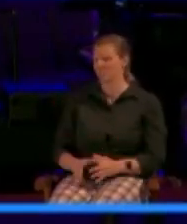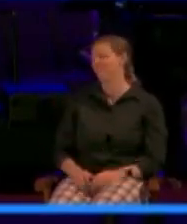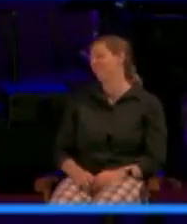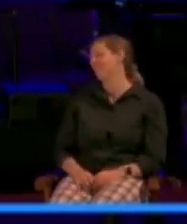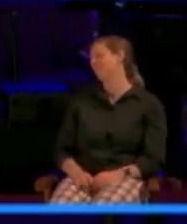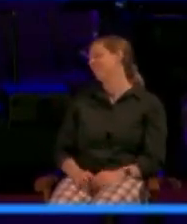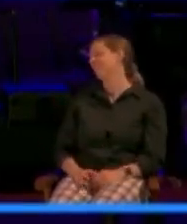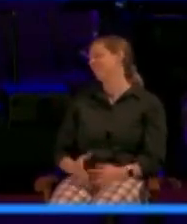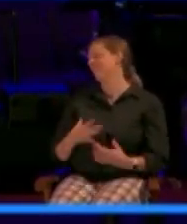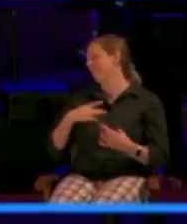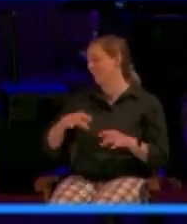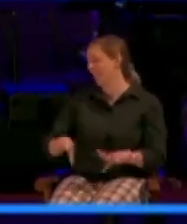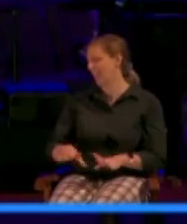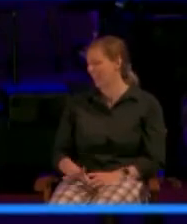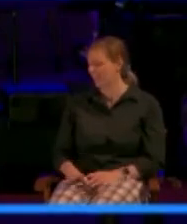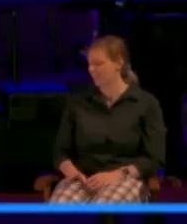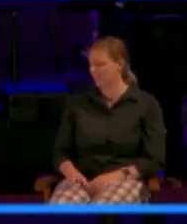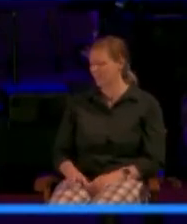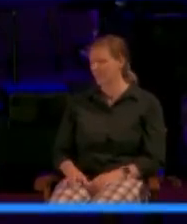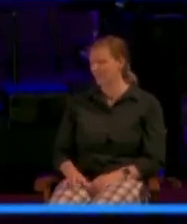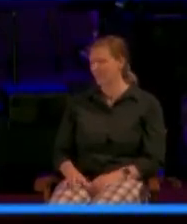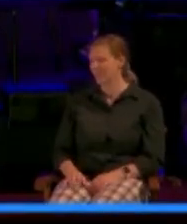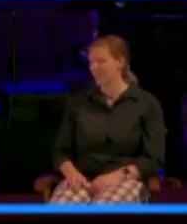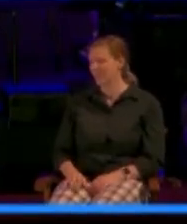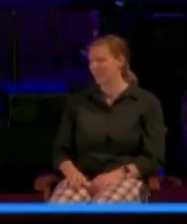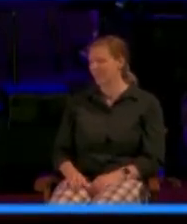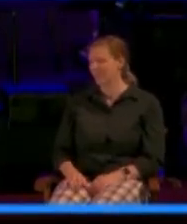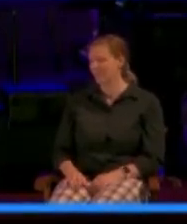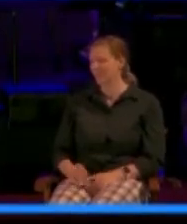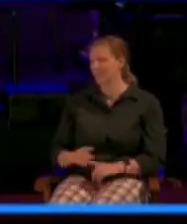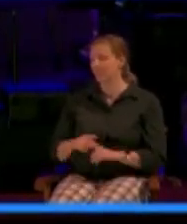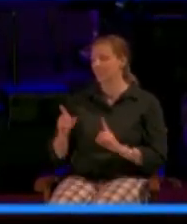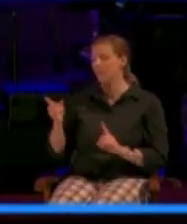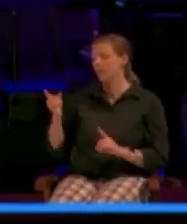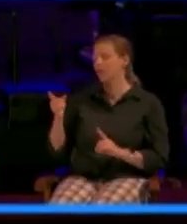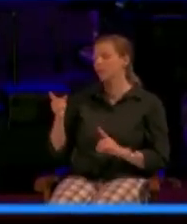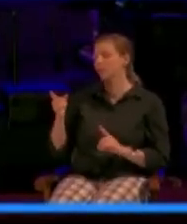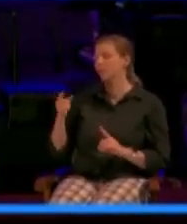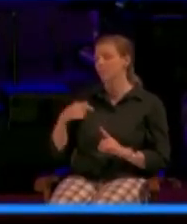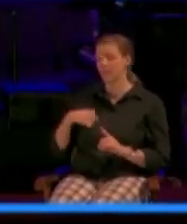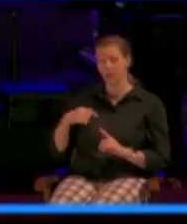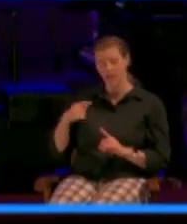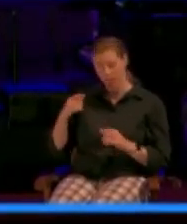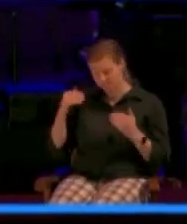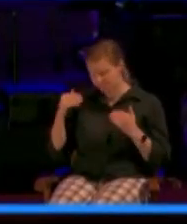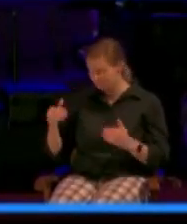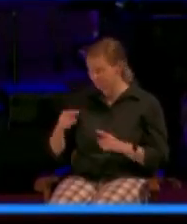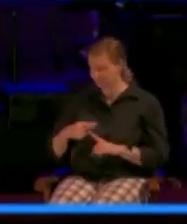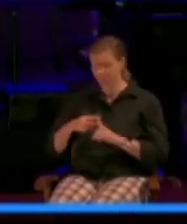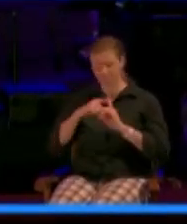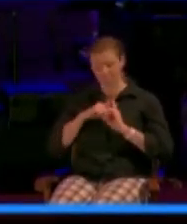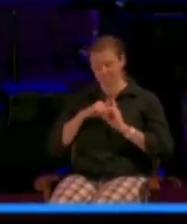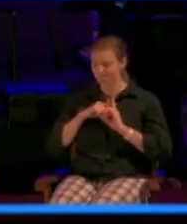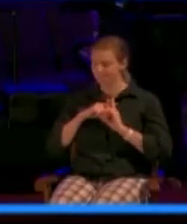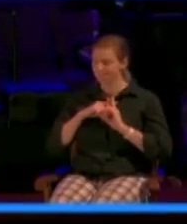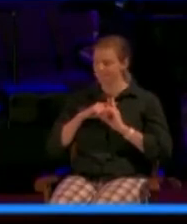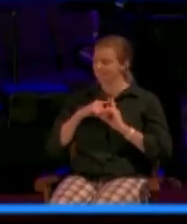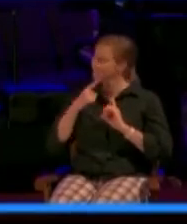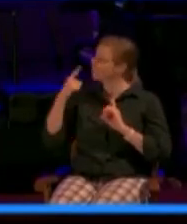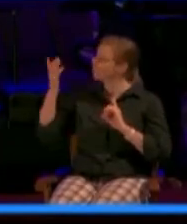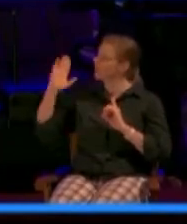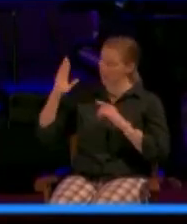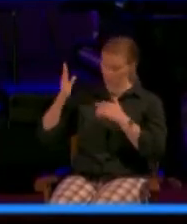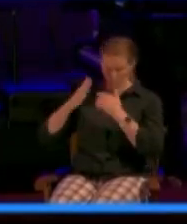"God, whatever you want, that's what I want." And I surrendered all my ambitions to give my heart and life